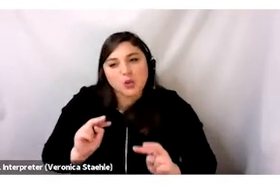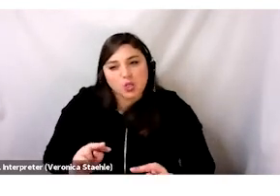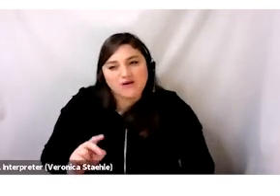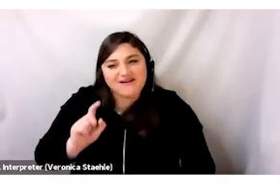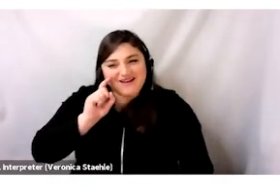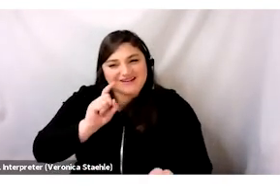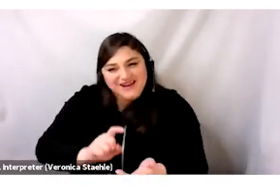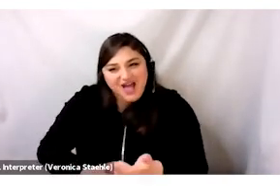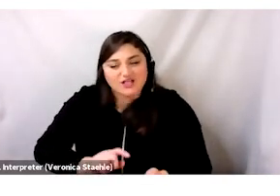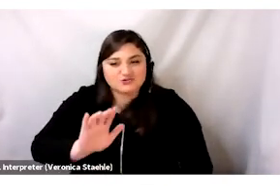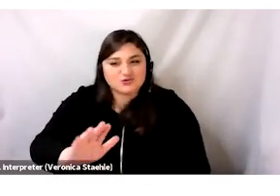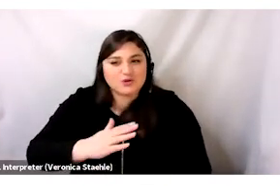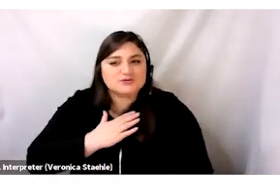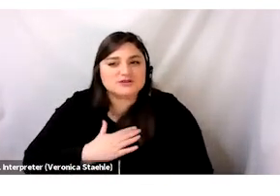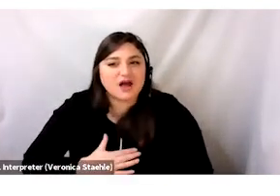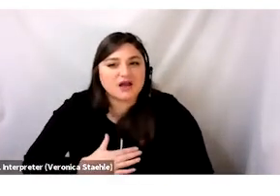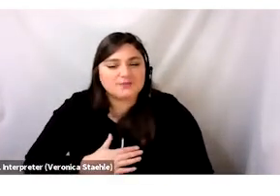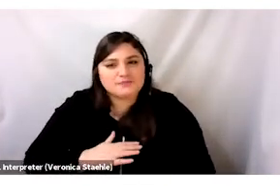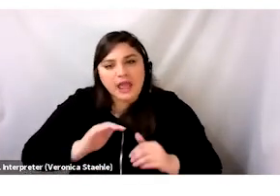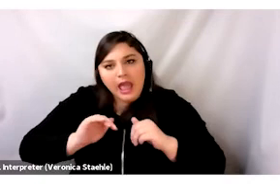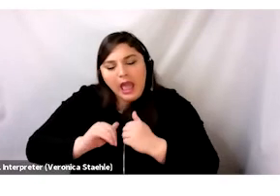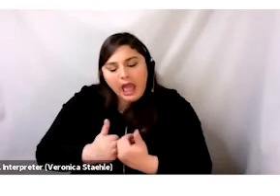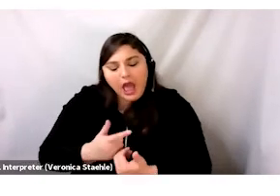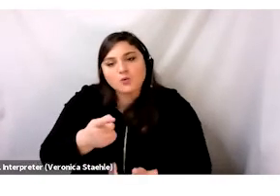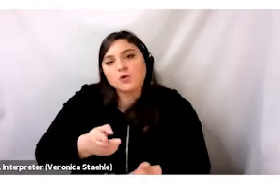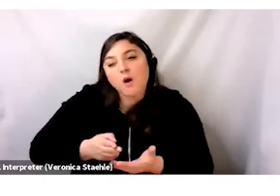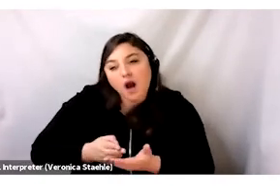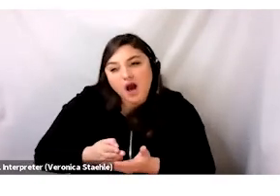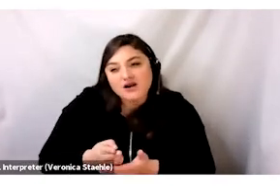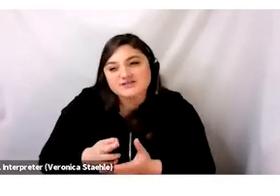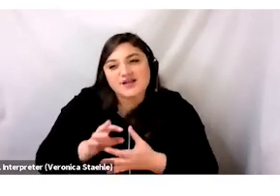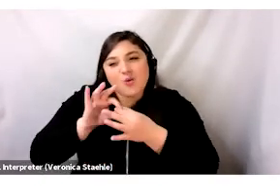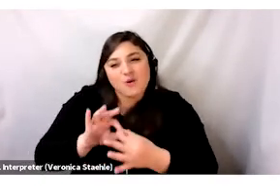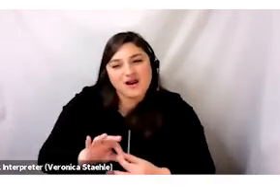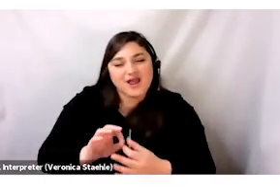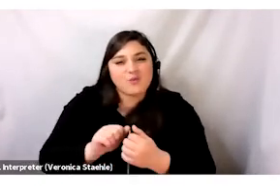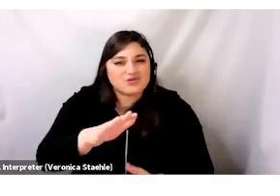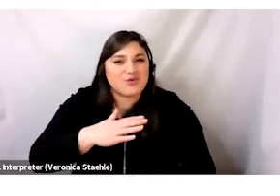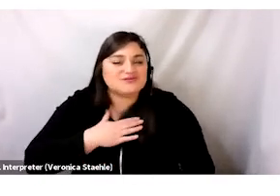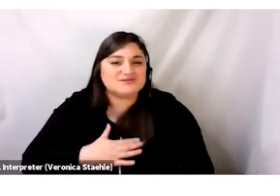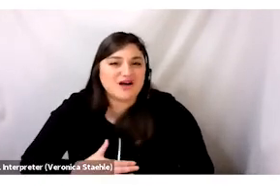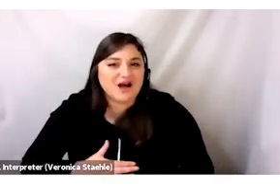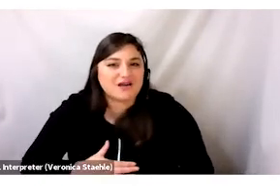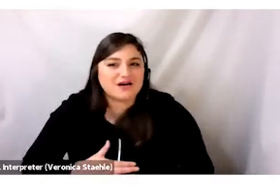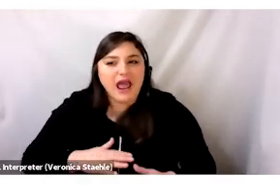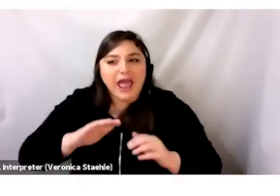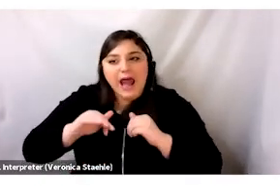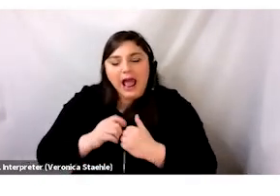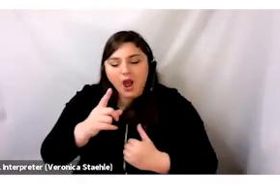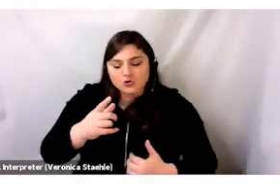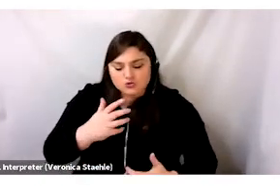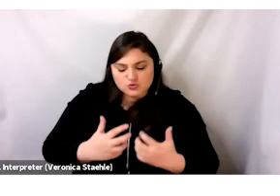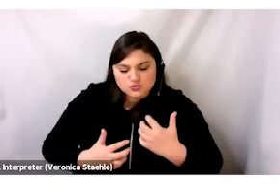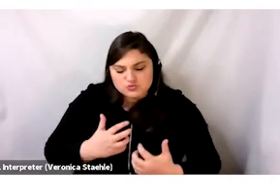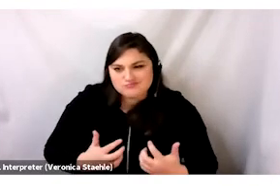truthfully at how you relate to those desires and to bring into alignment